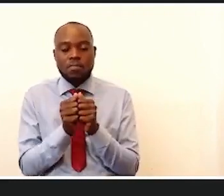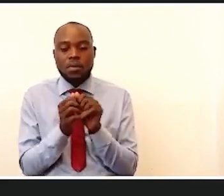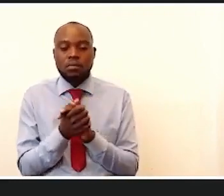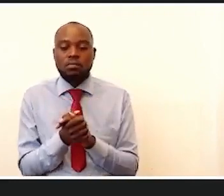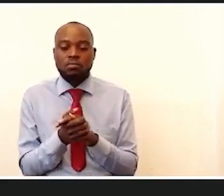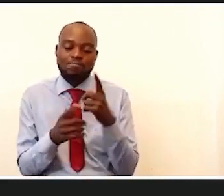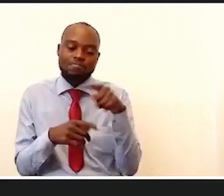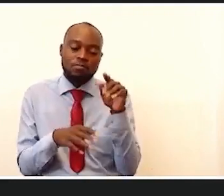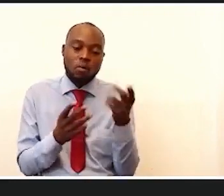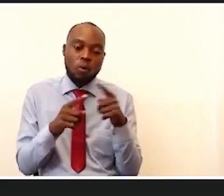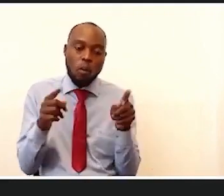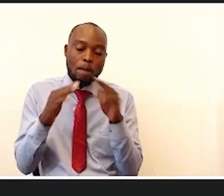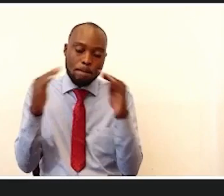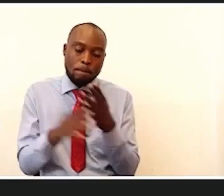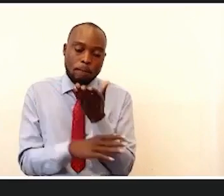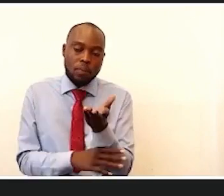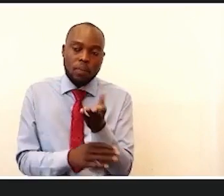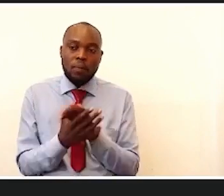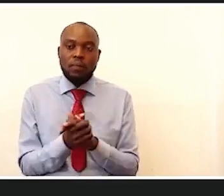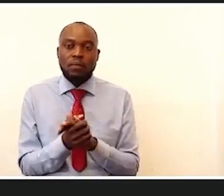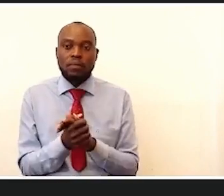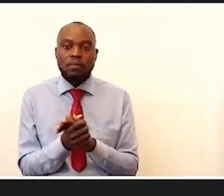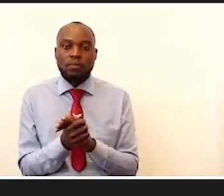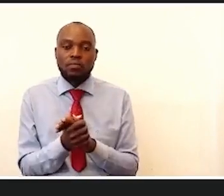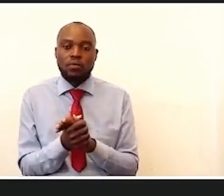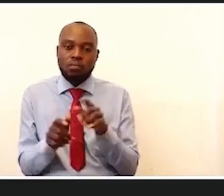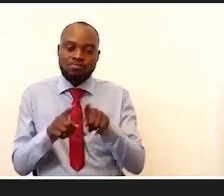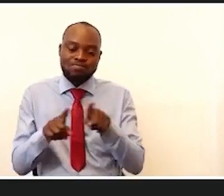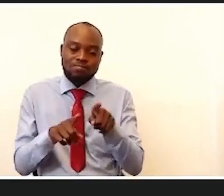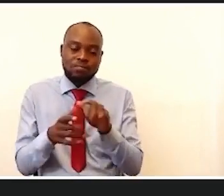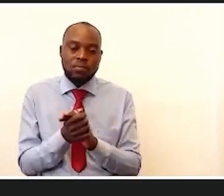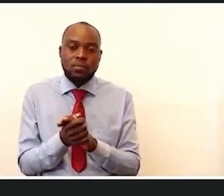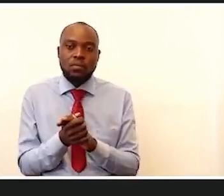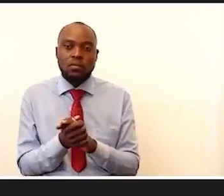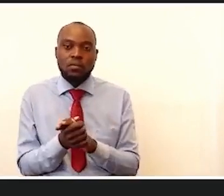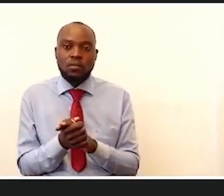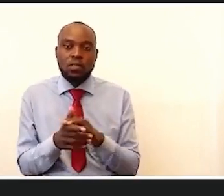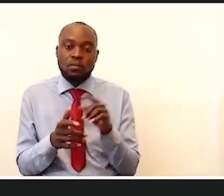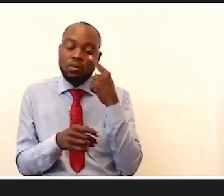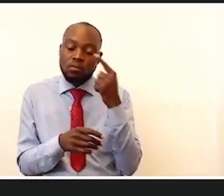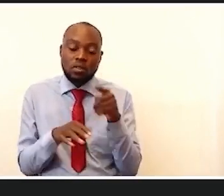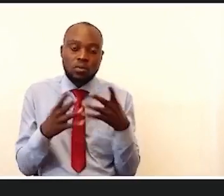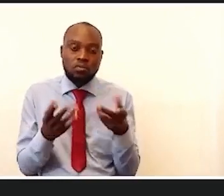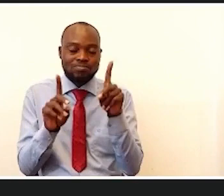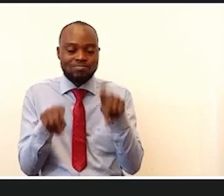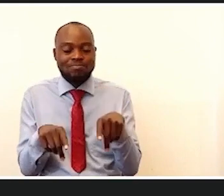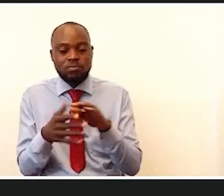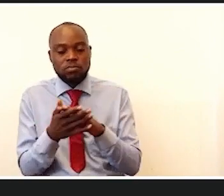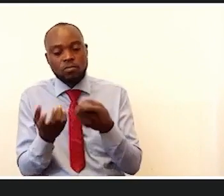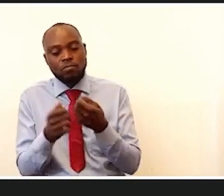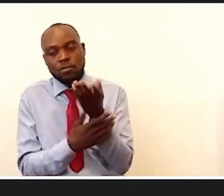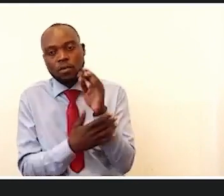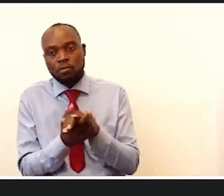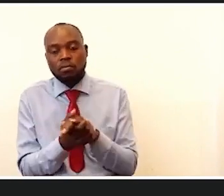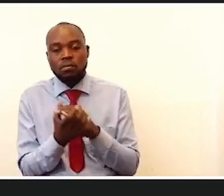this has also to be anchored on a clear political headedness that ensures that we keep full control over